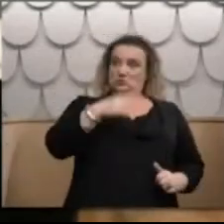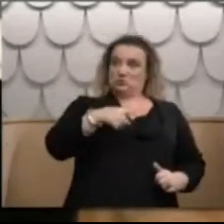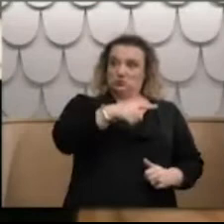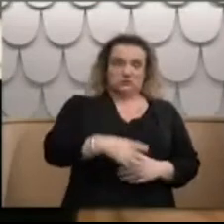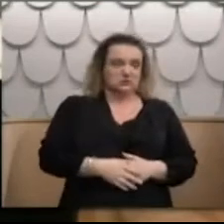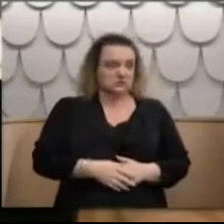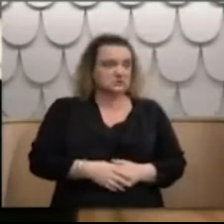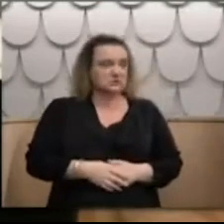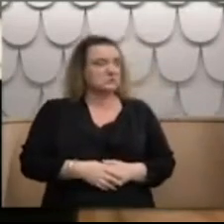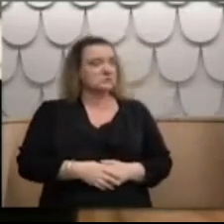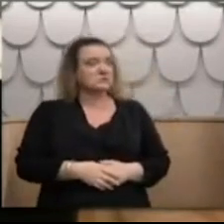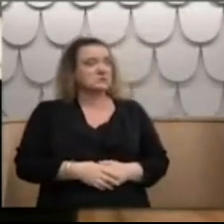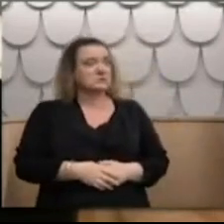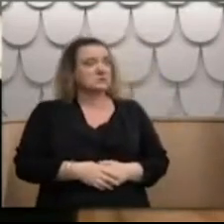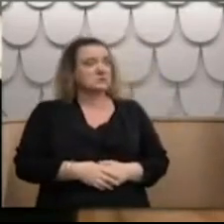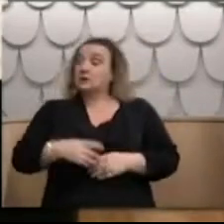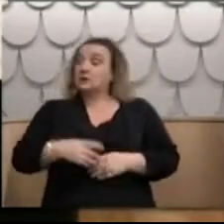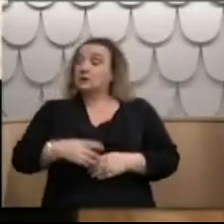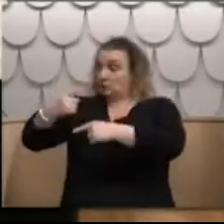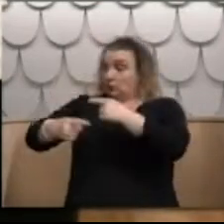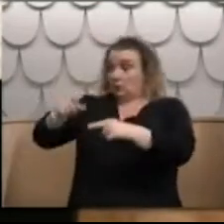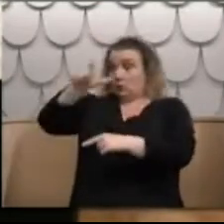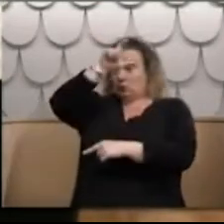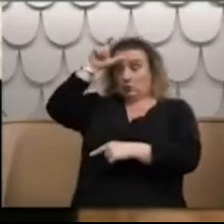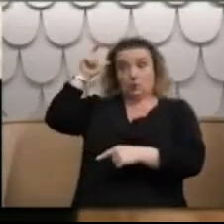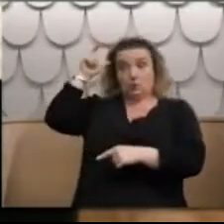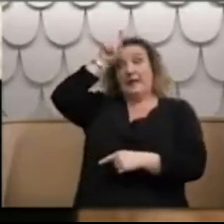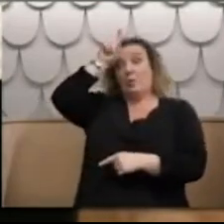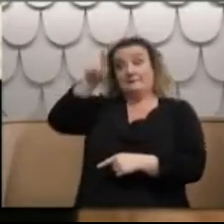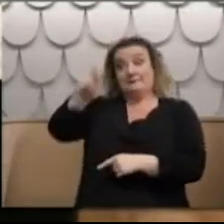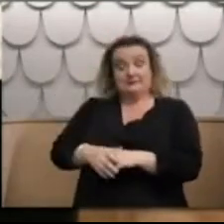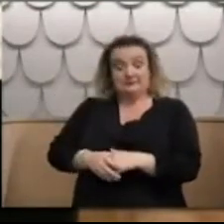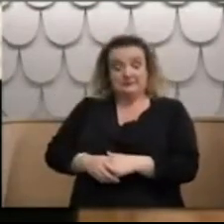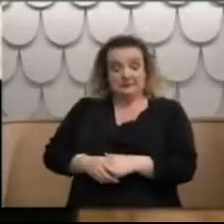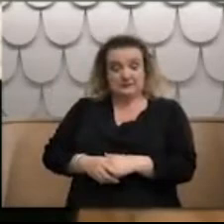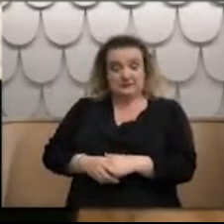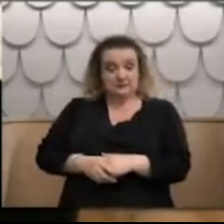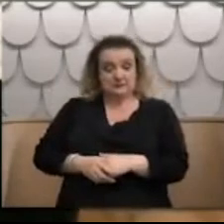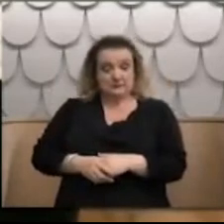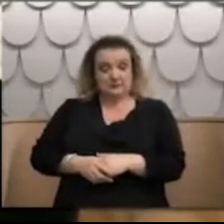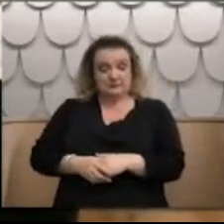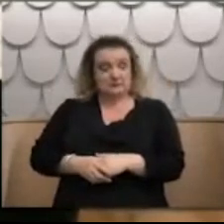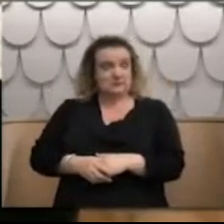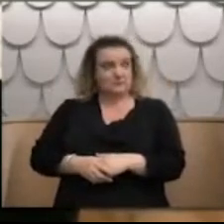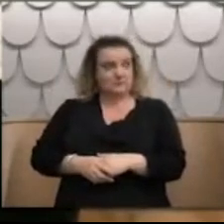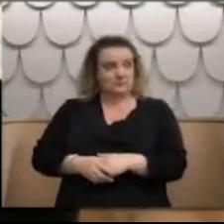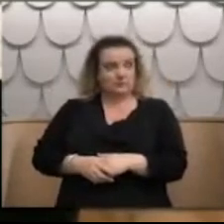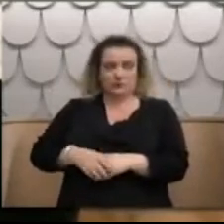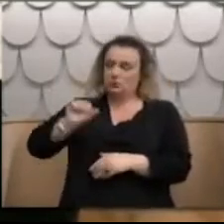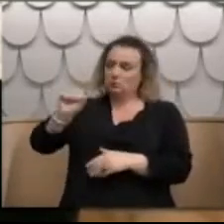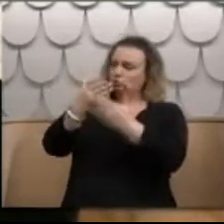Yeah. Just continuing to talk about Nurse Howard, because that's who it sounds like in your